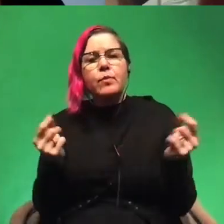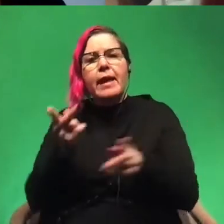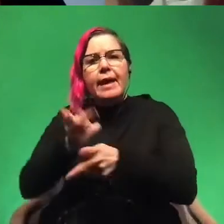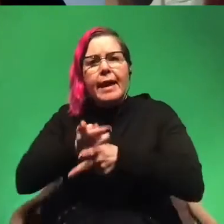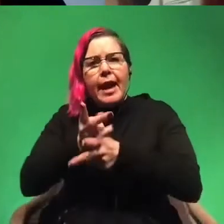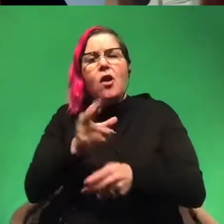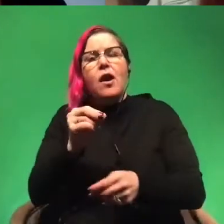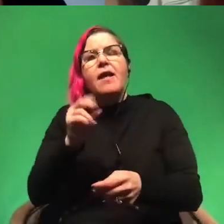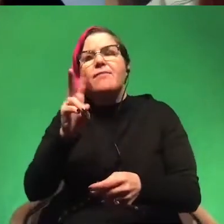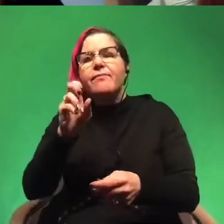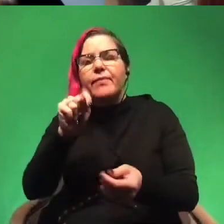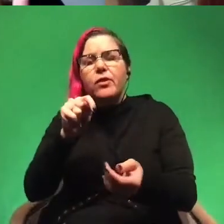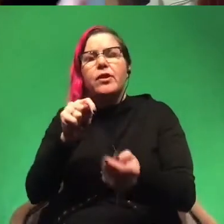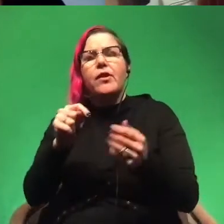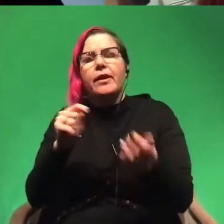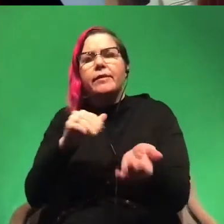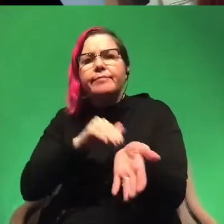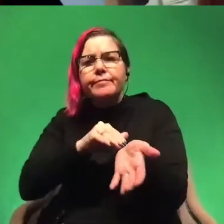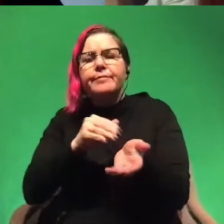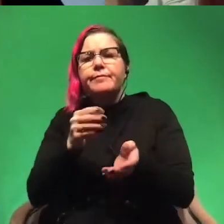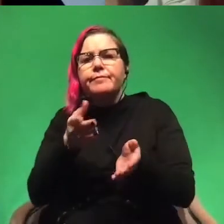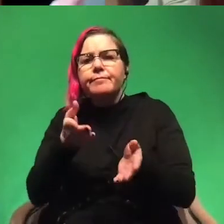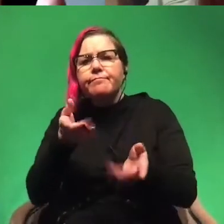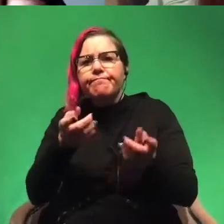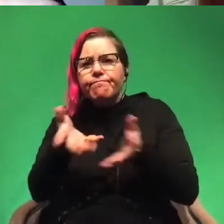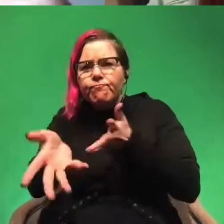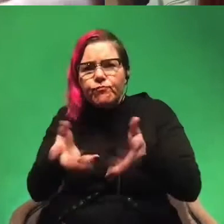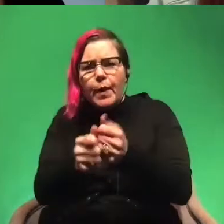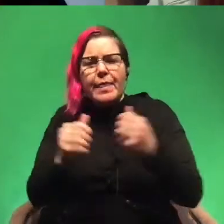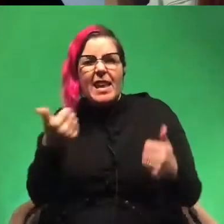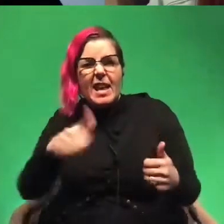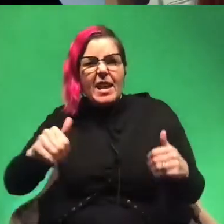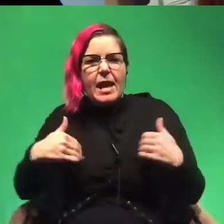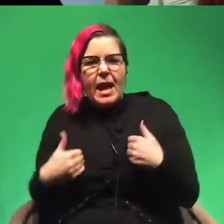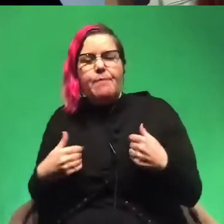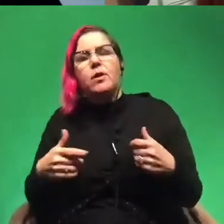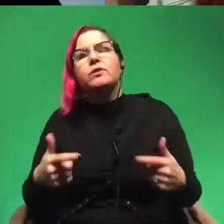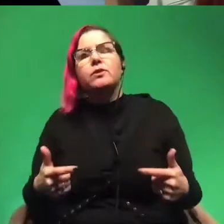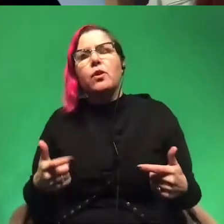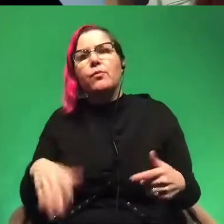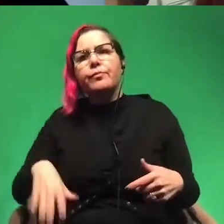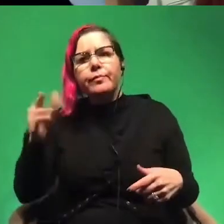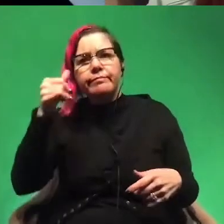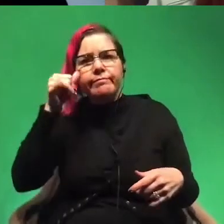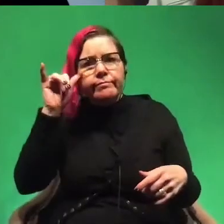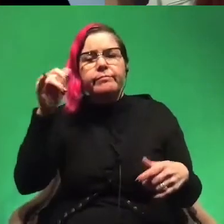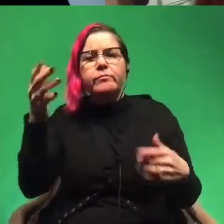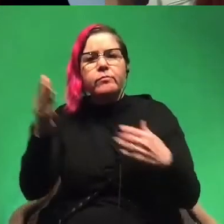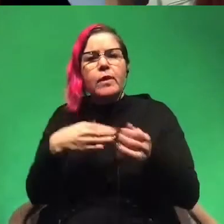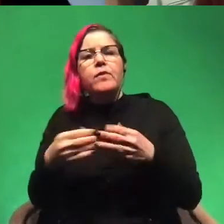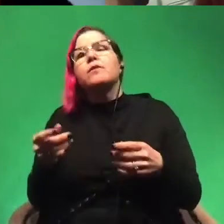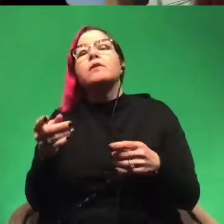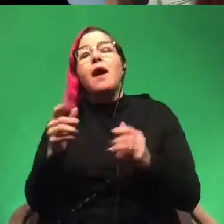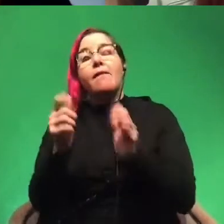and veterinary maintenance of any type of animal. So think of the livestock industry. We have specific laws that are designed